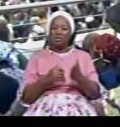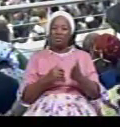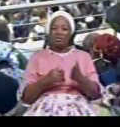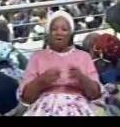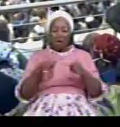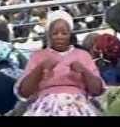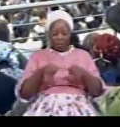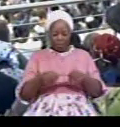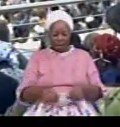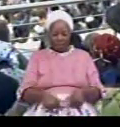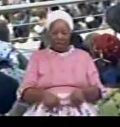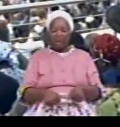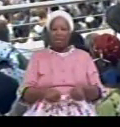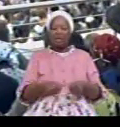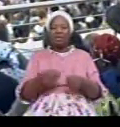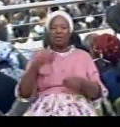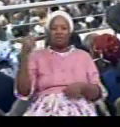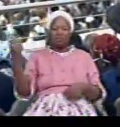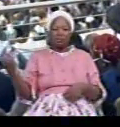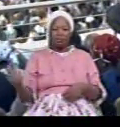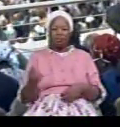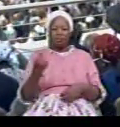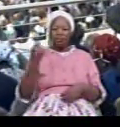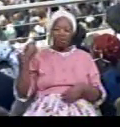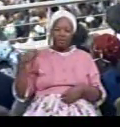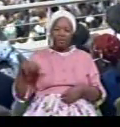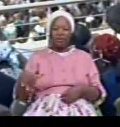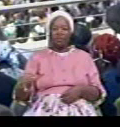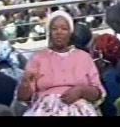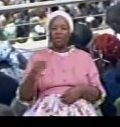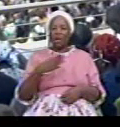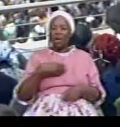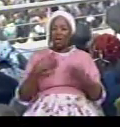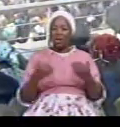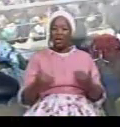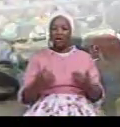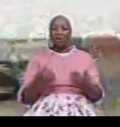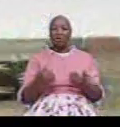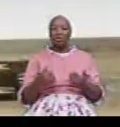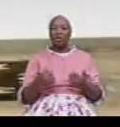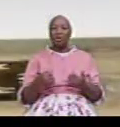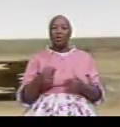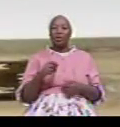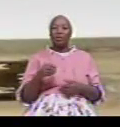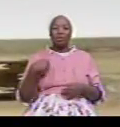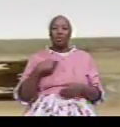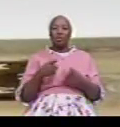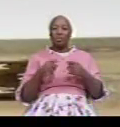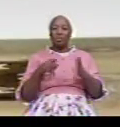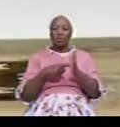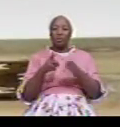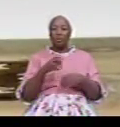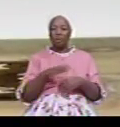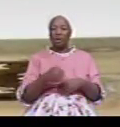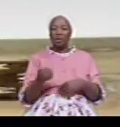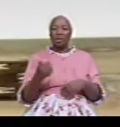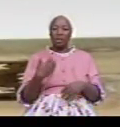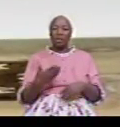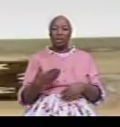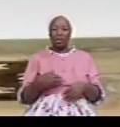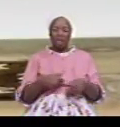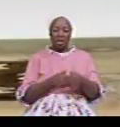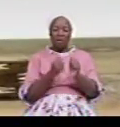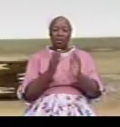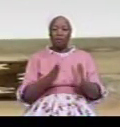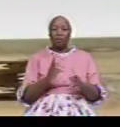abideth forever. And now the apostle mentions another sin. He mentions killing.